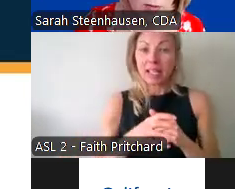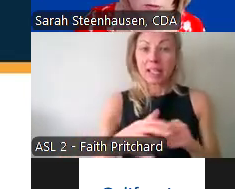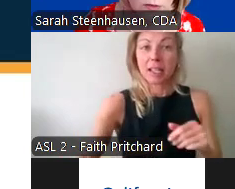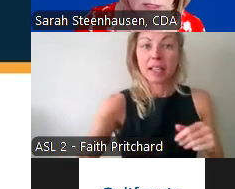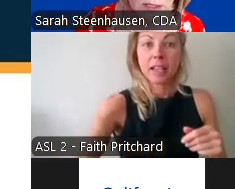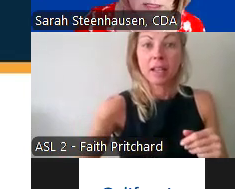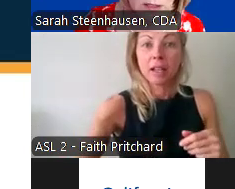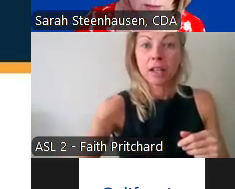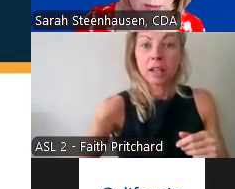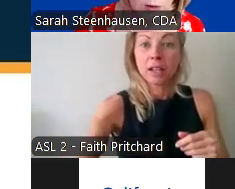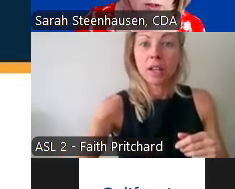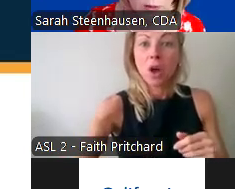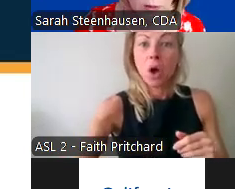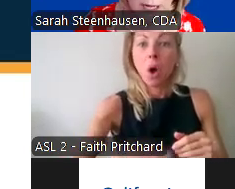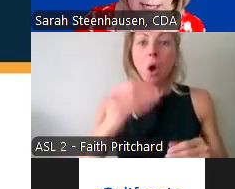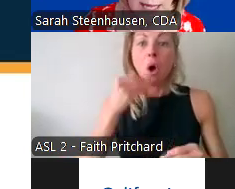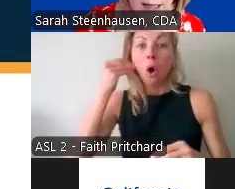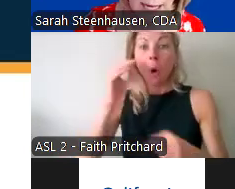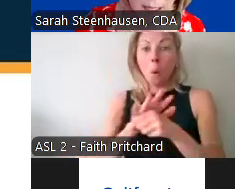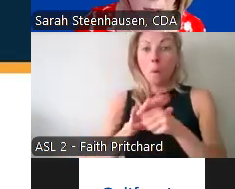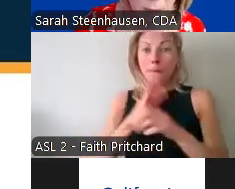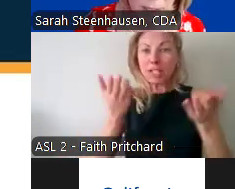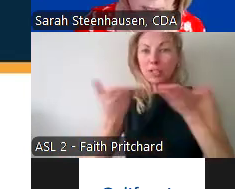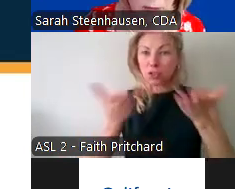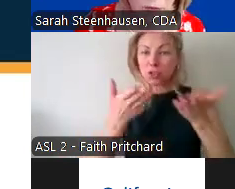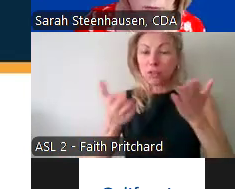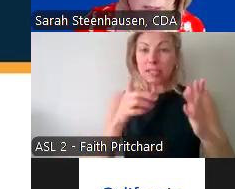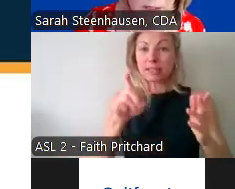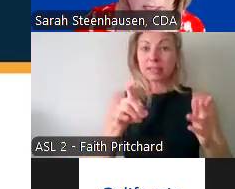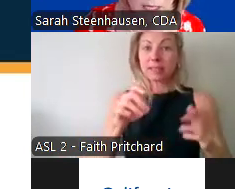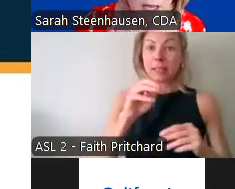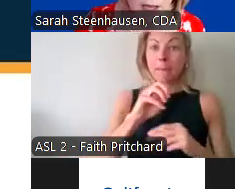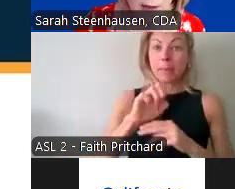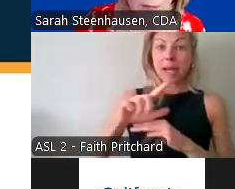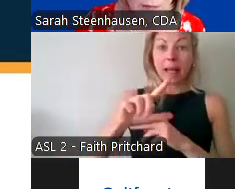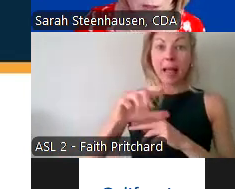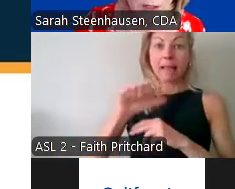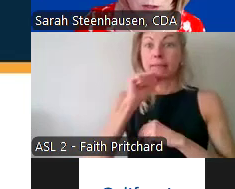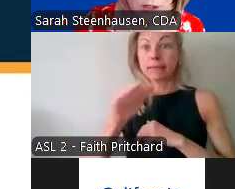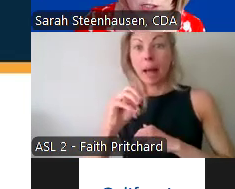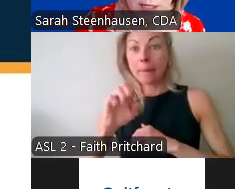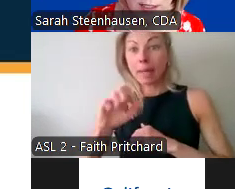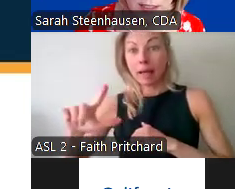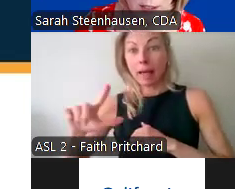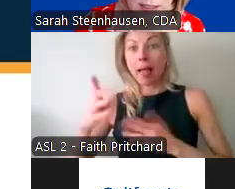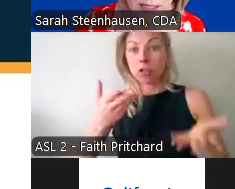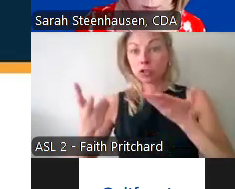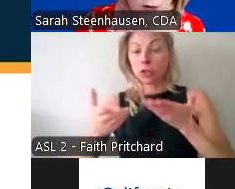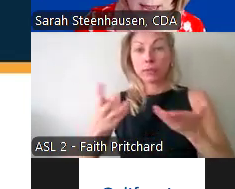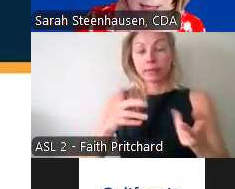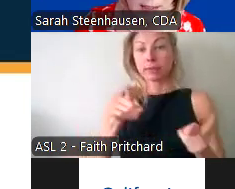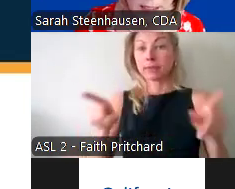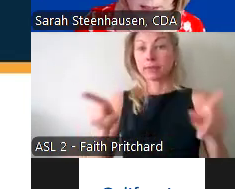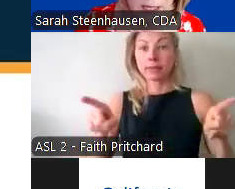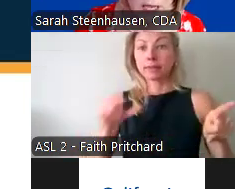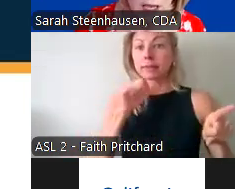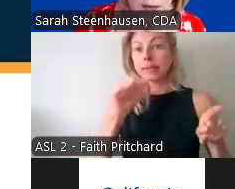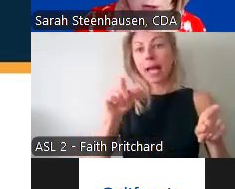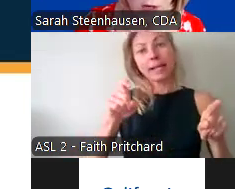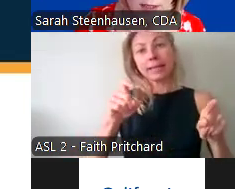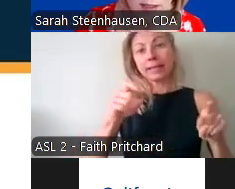and community-based services system across both Medi-Cal and non-Medi-Cal services, there is not necessarily statewide